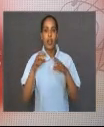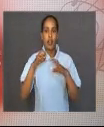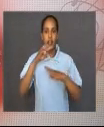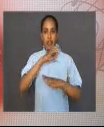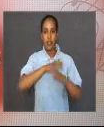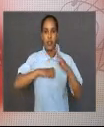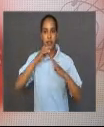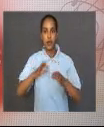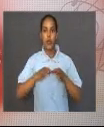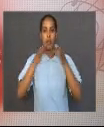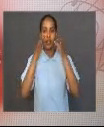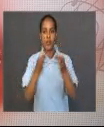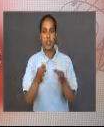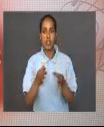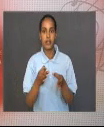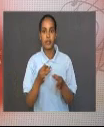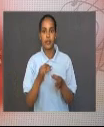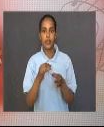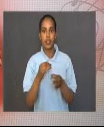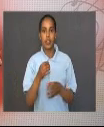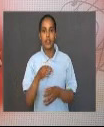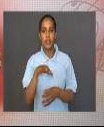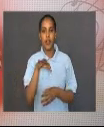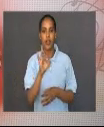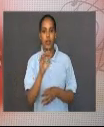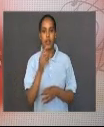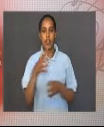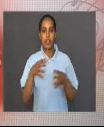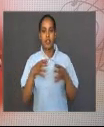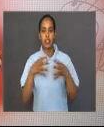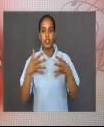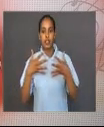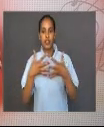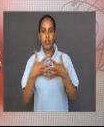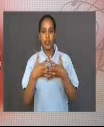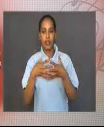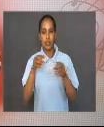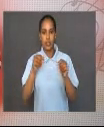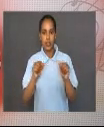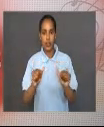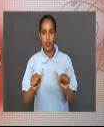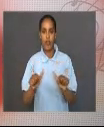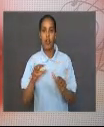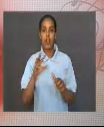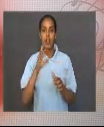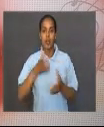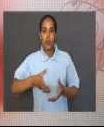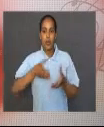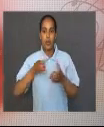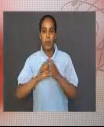electrolytic conductivity involved a dissolved, liquid-based